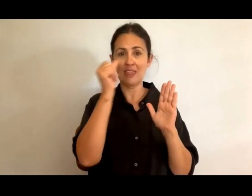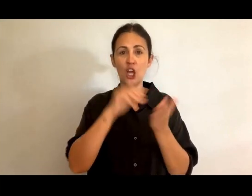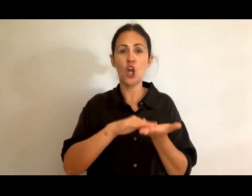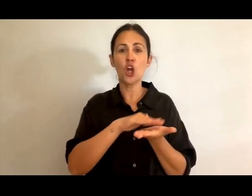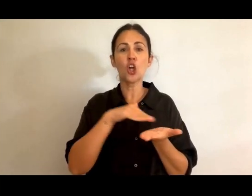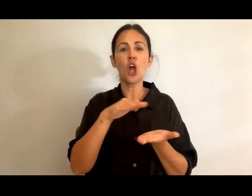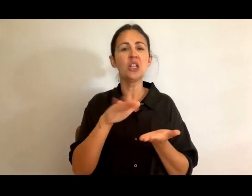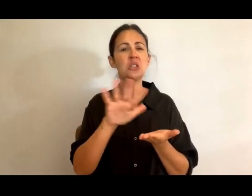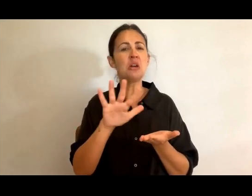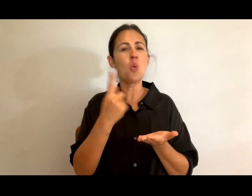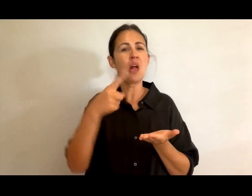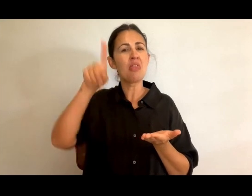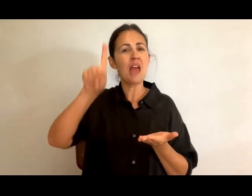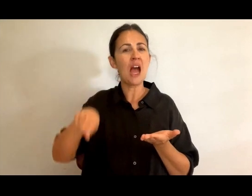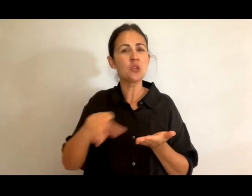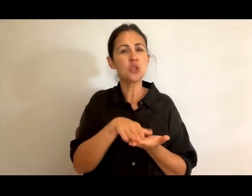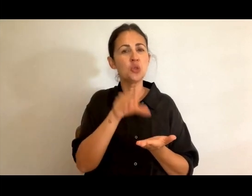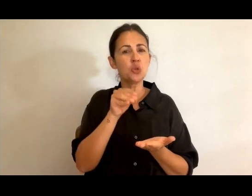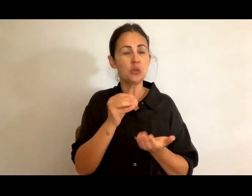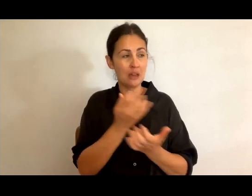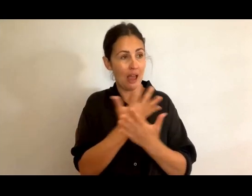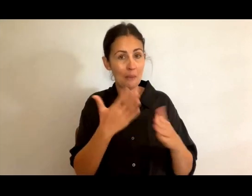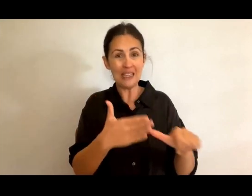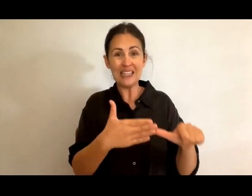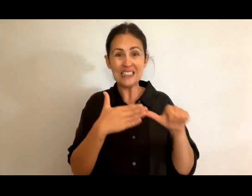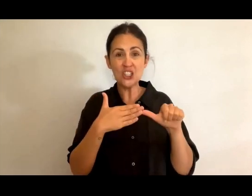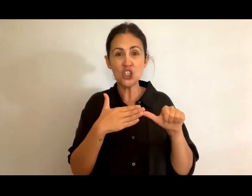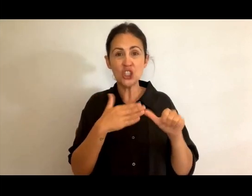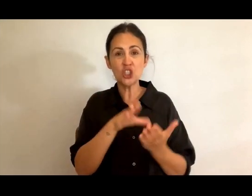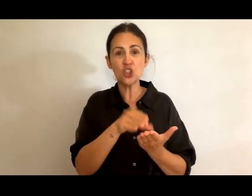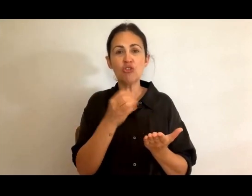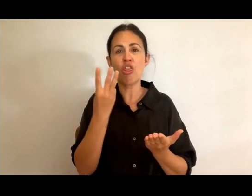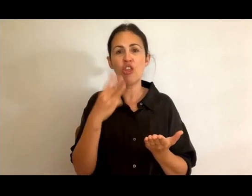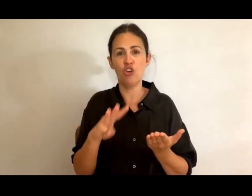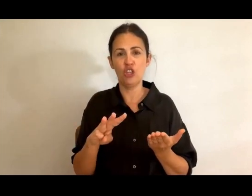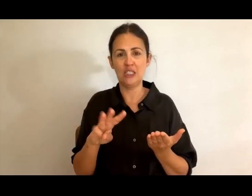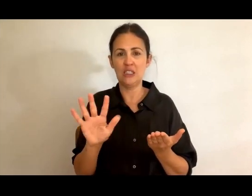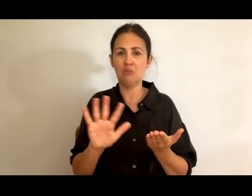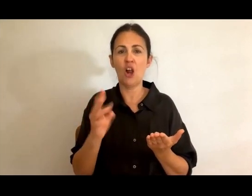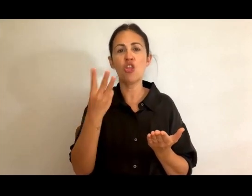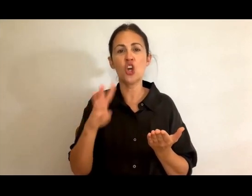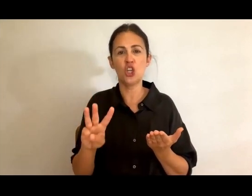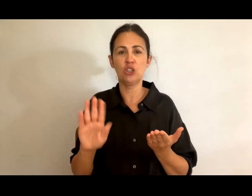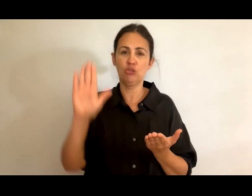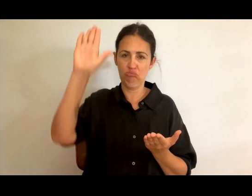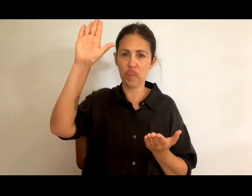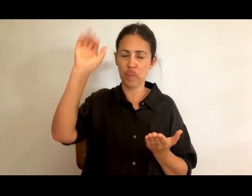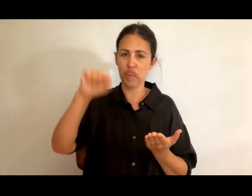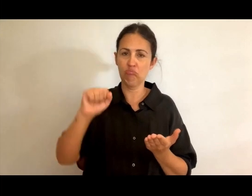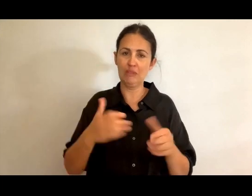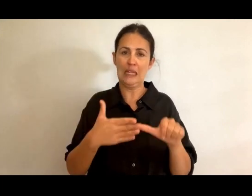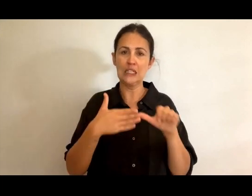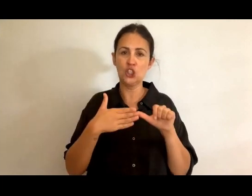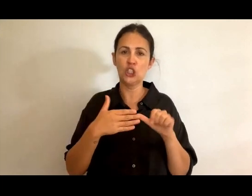many Indigenous students we have at our school. We have about 30 Indigenous students that identify as Indigenous, but that's not a